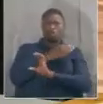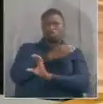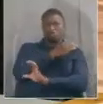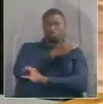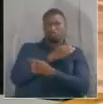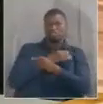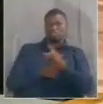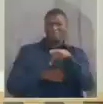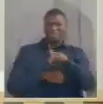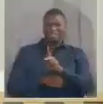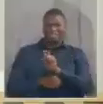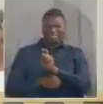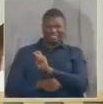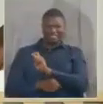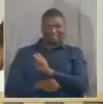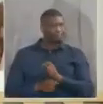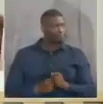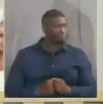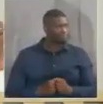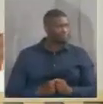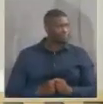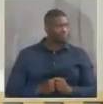PKTT?